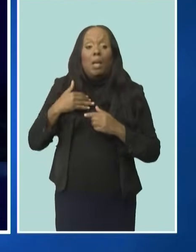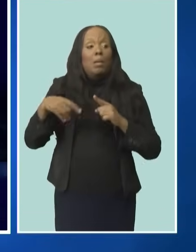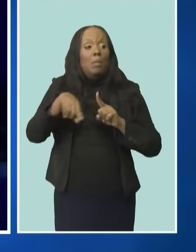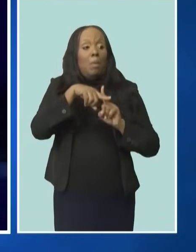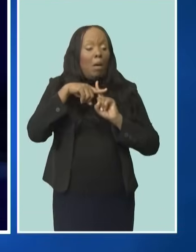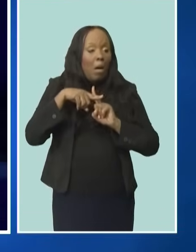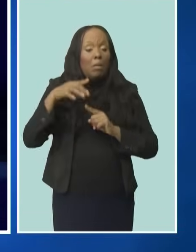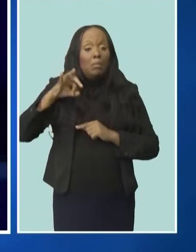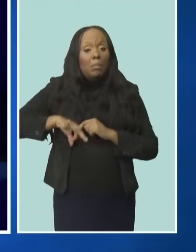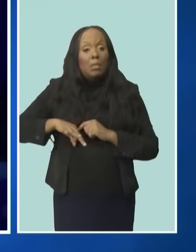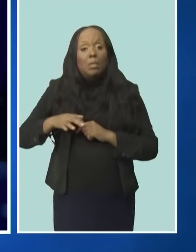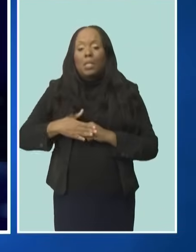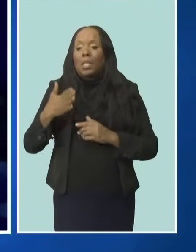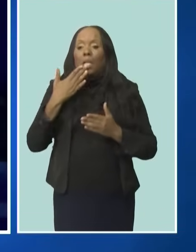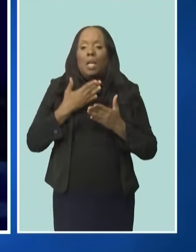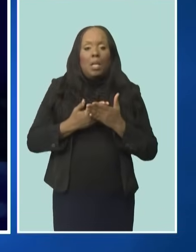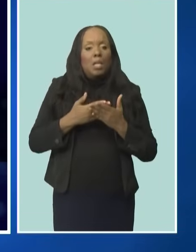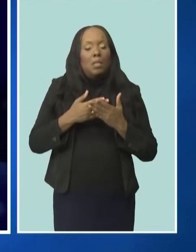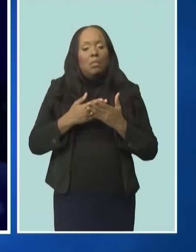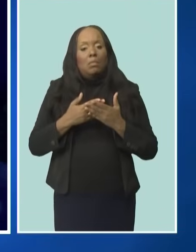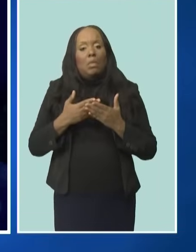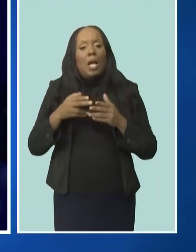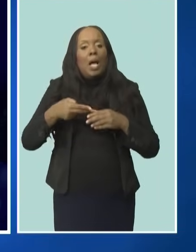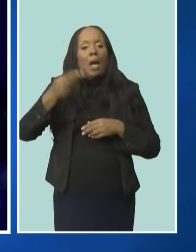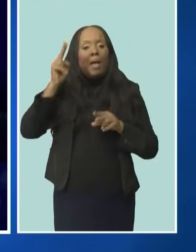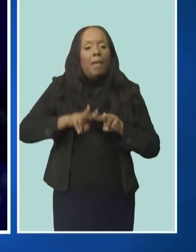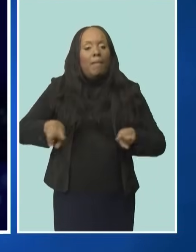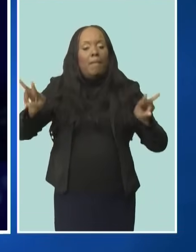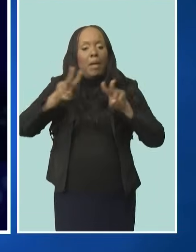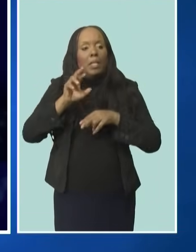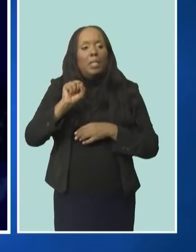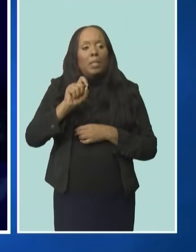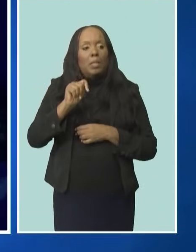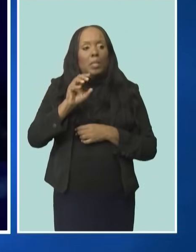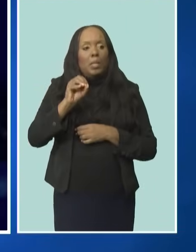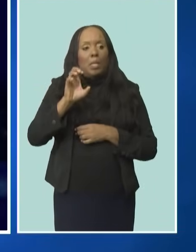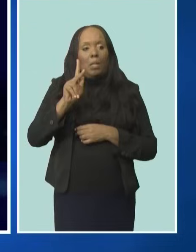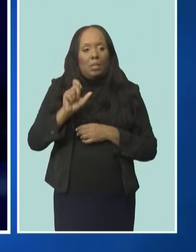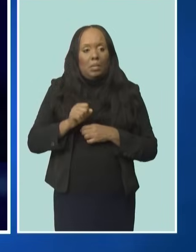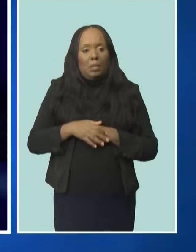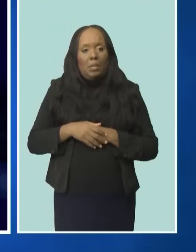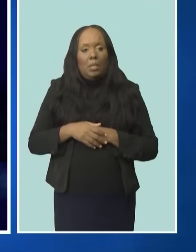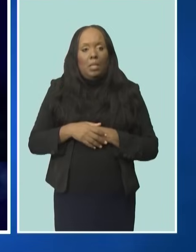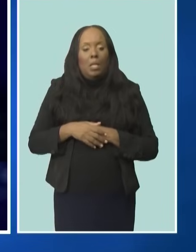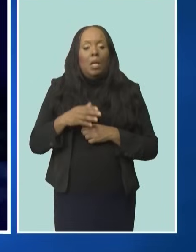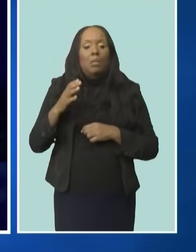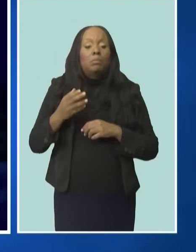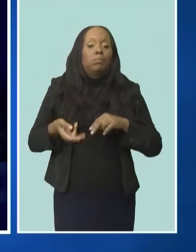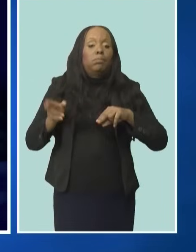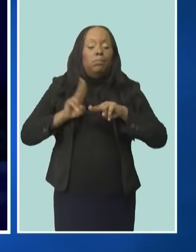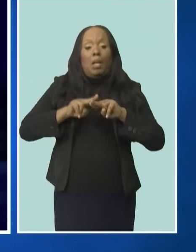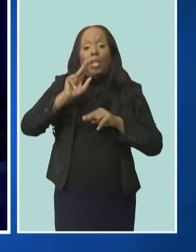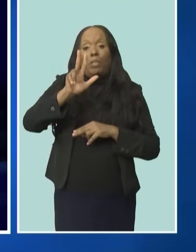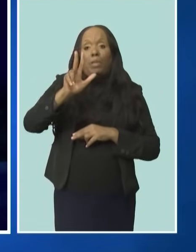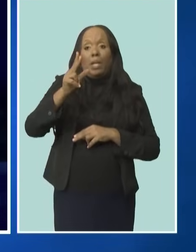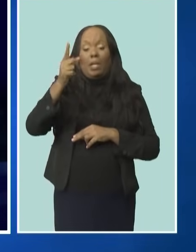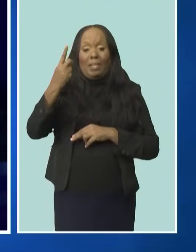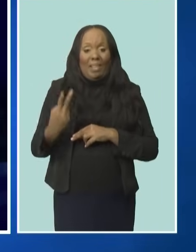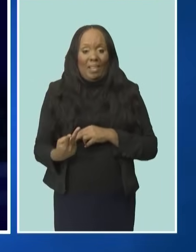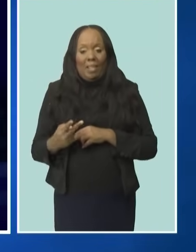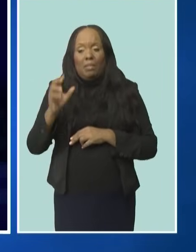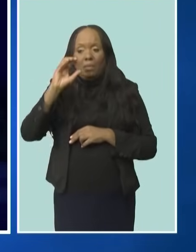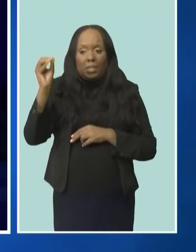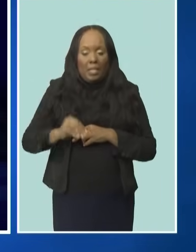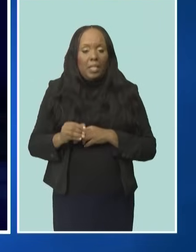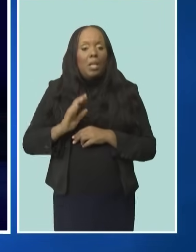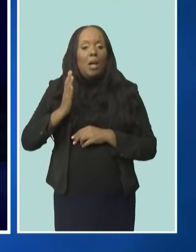high-quality, well-valued stocks from all around the world did quite well. The Caribbean Growth Fund was up 3.5% in the first quarter, and our Caribbean High